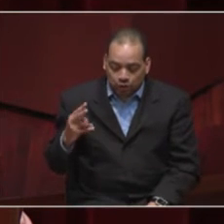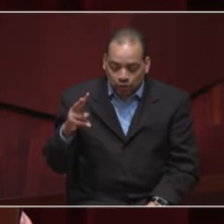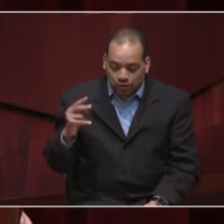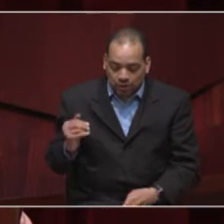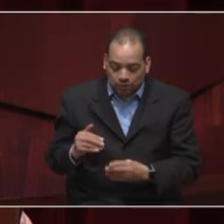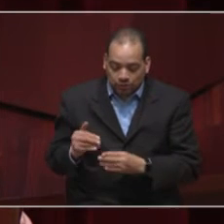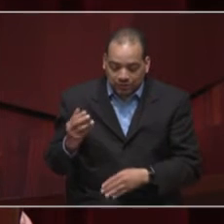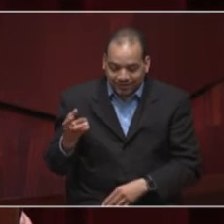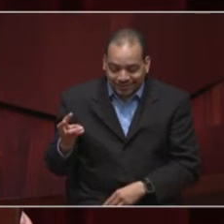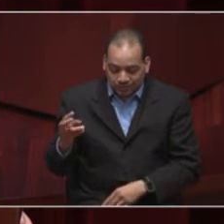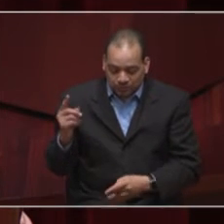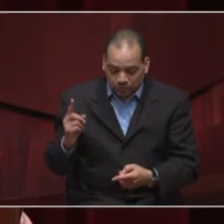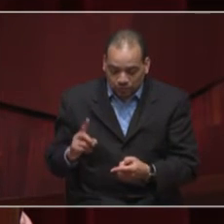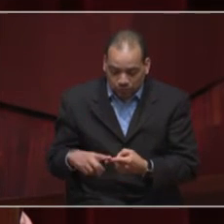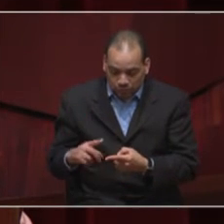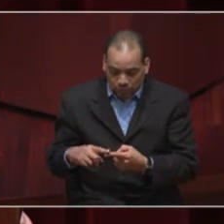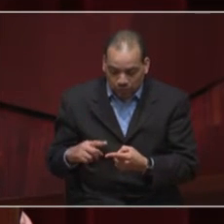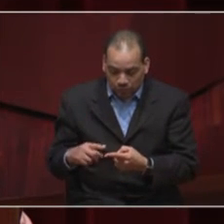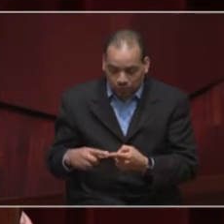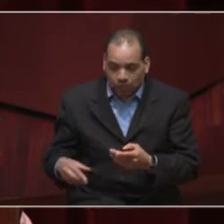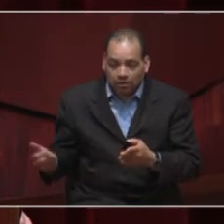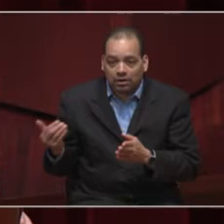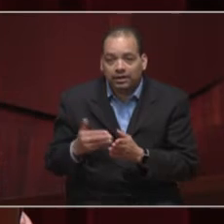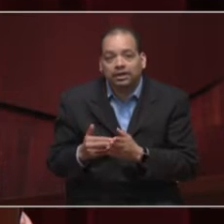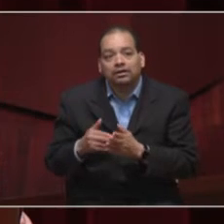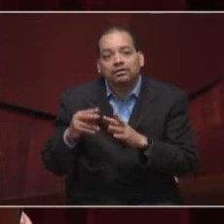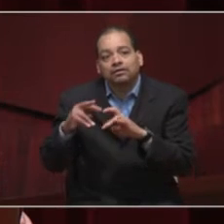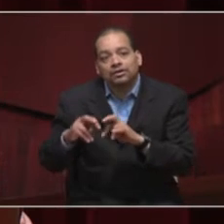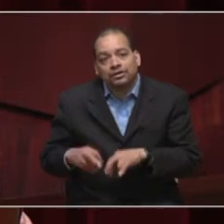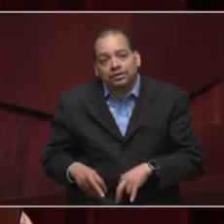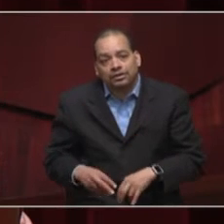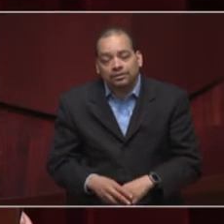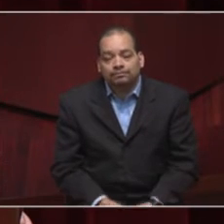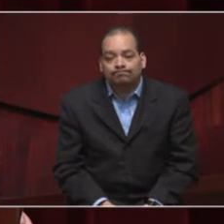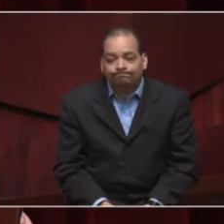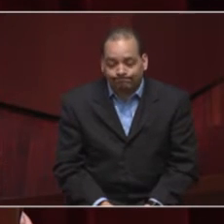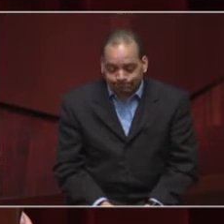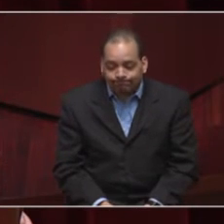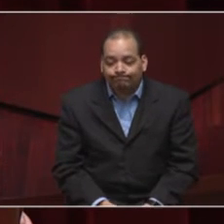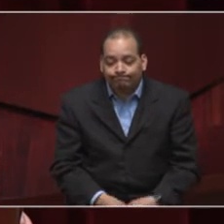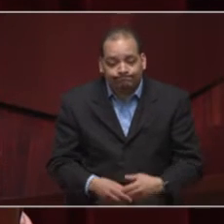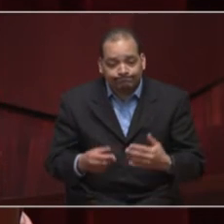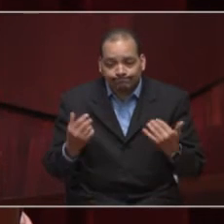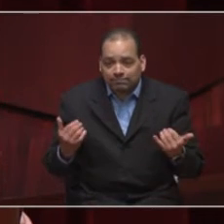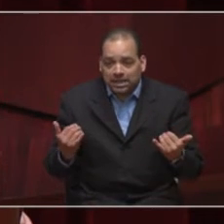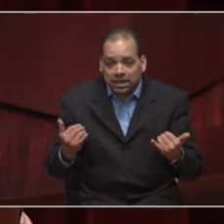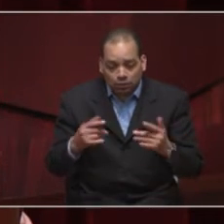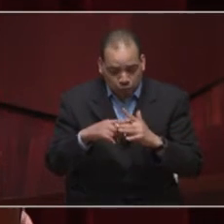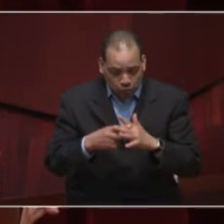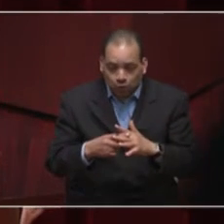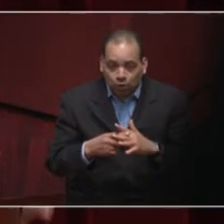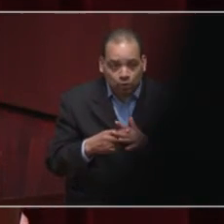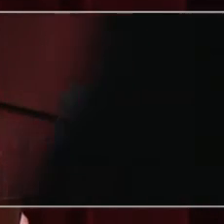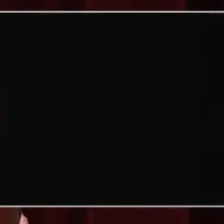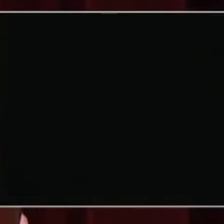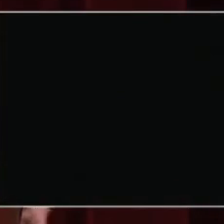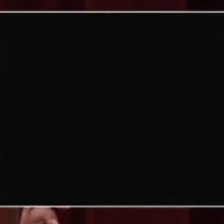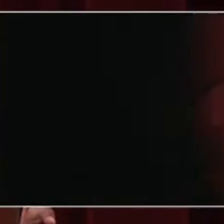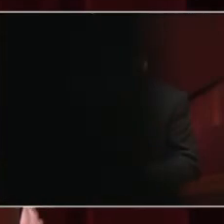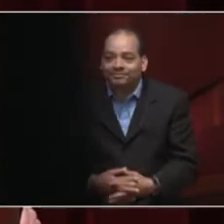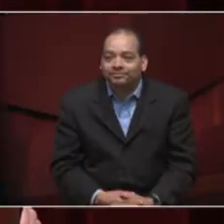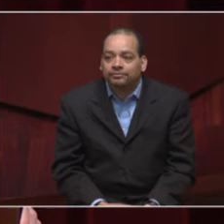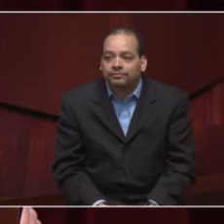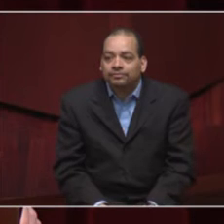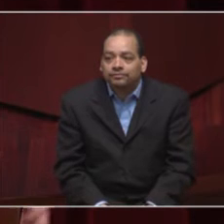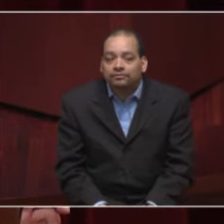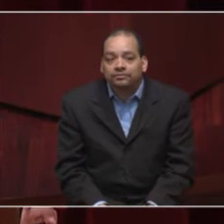2016, to revisit this. But yeah, you can start using them now. Okay, and we're going to monitor